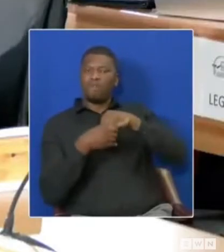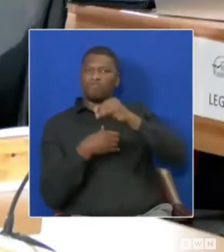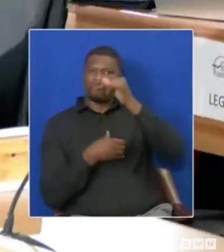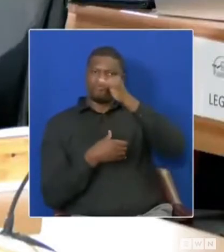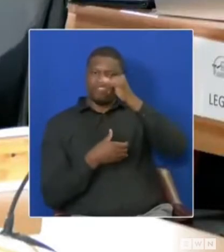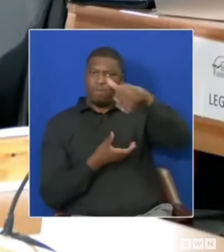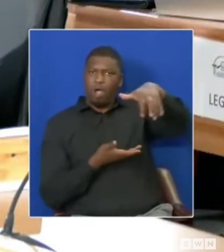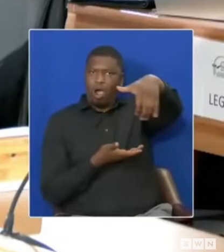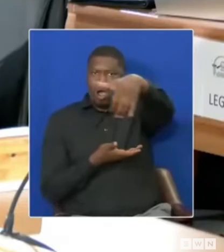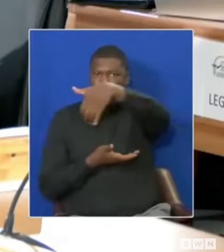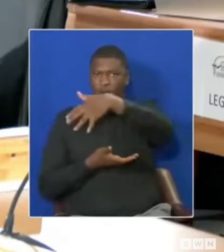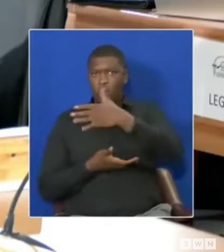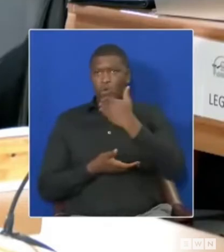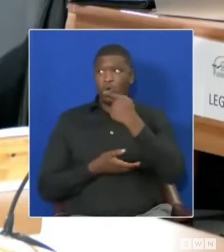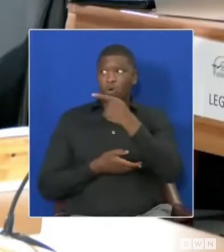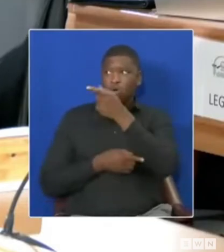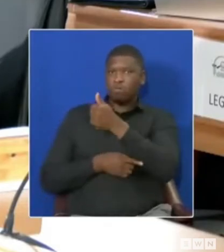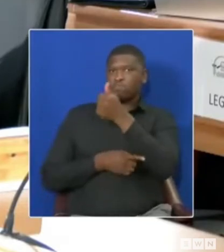Khumalo.